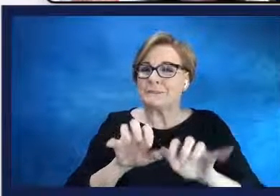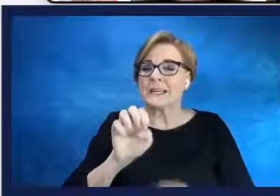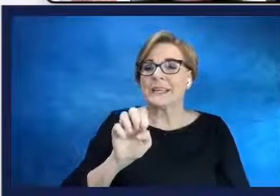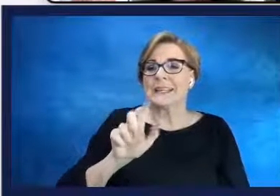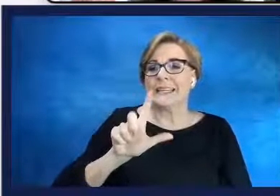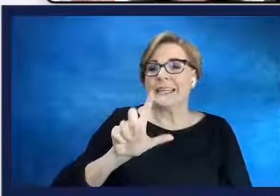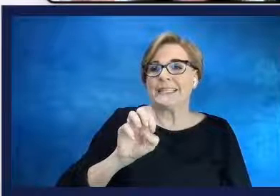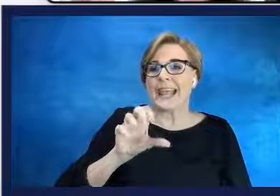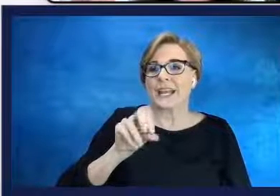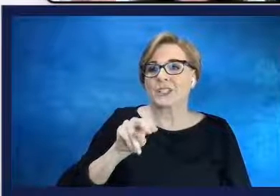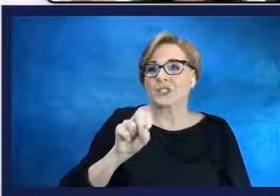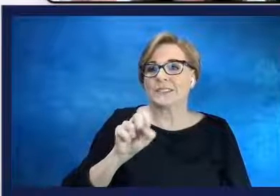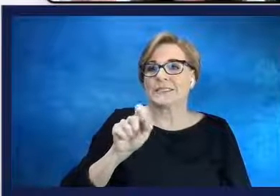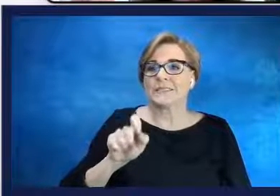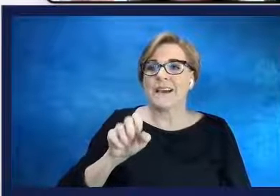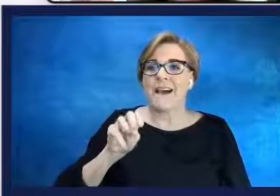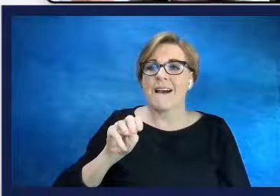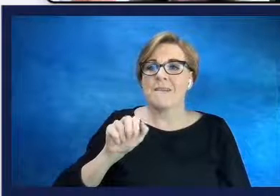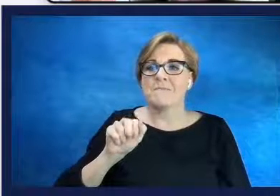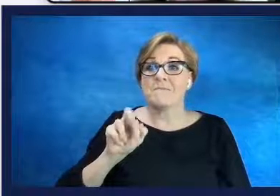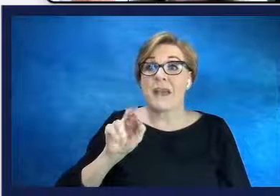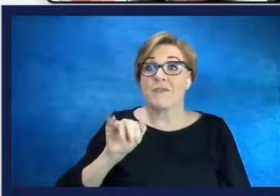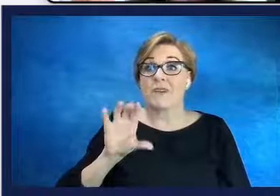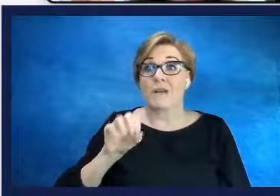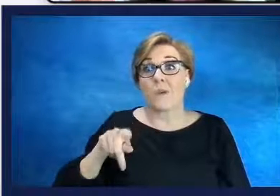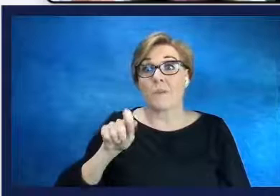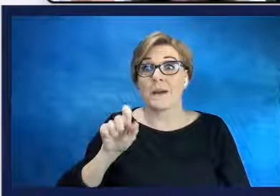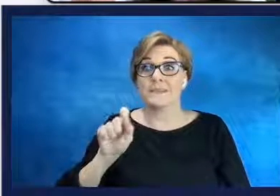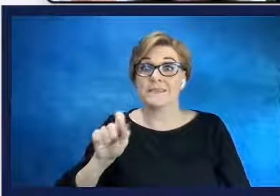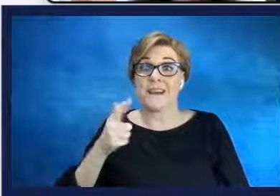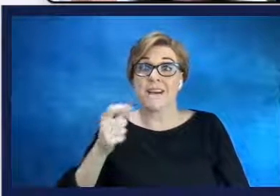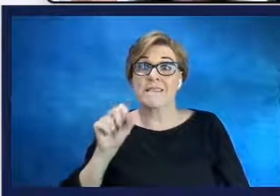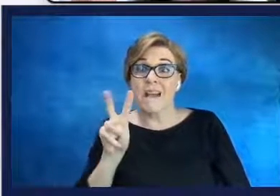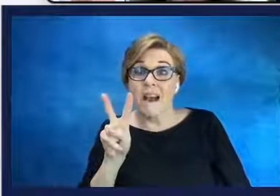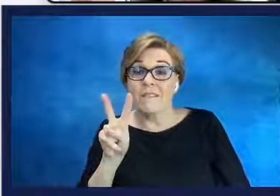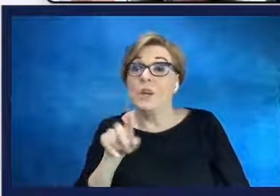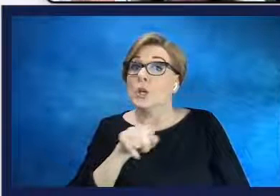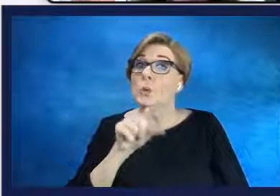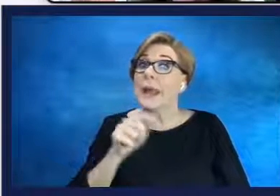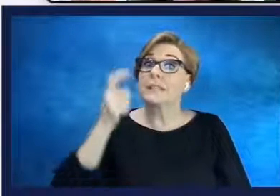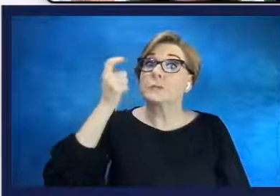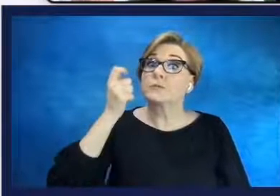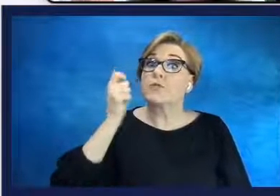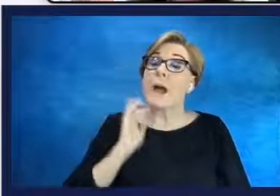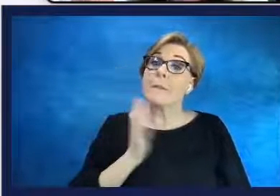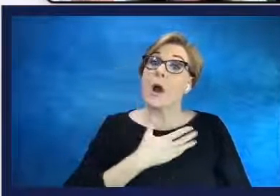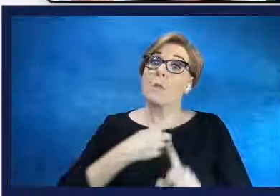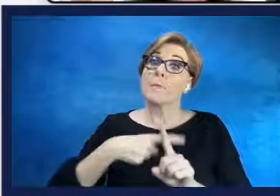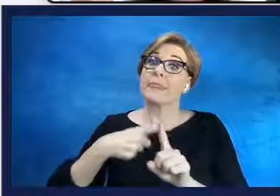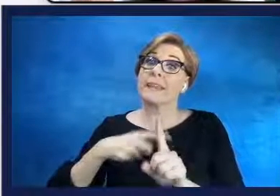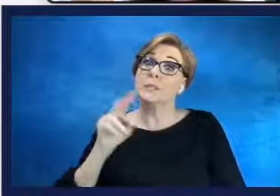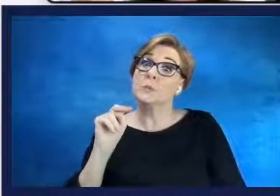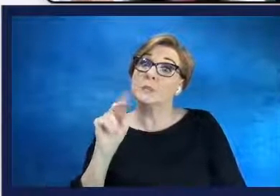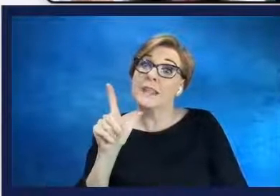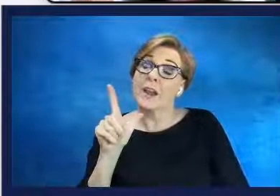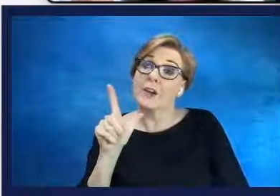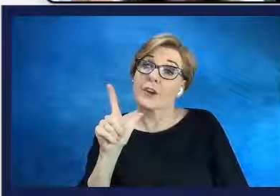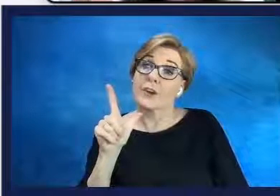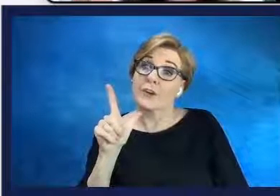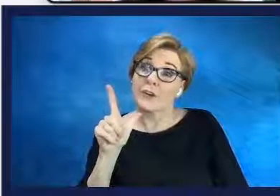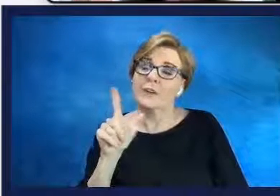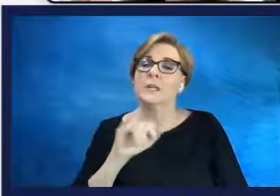elections.maricopa.gov. Lots of great information there. You can subscribe to our monthly newsletter if you haven't already. Just the Facts by going